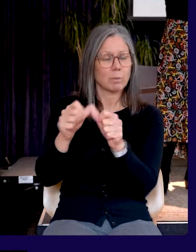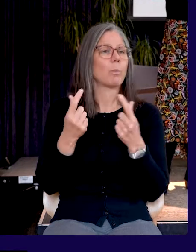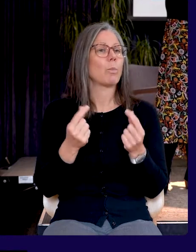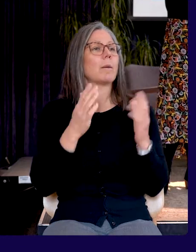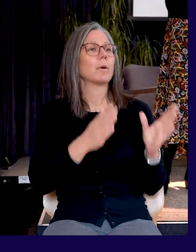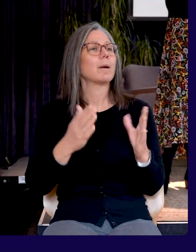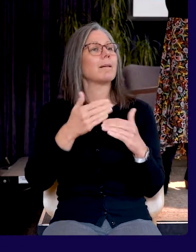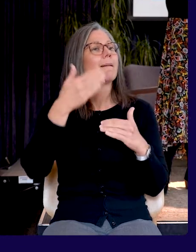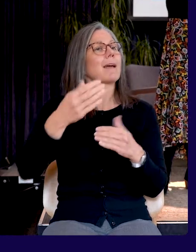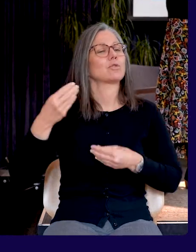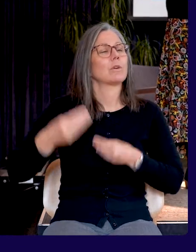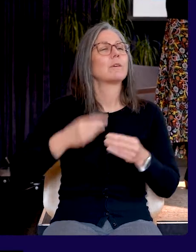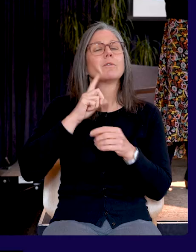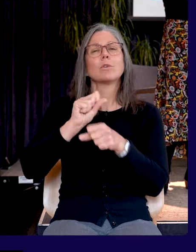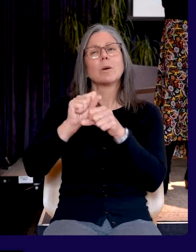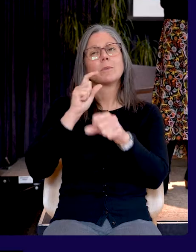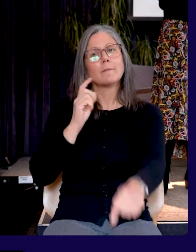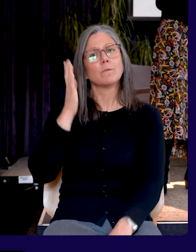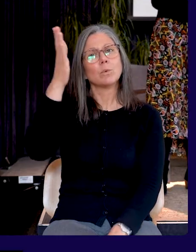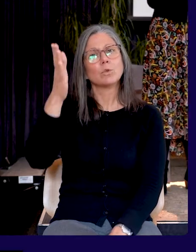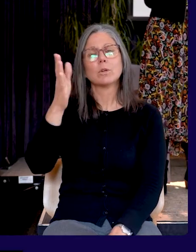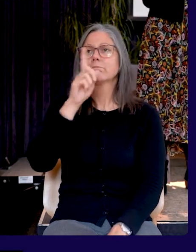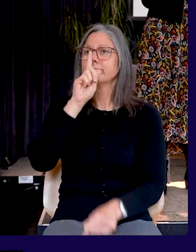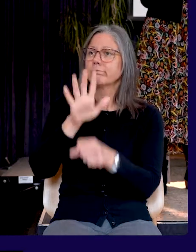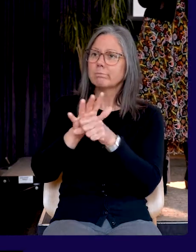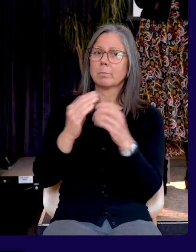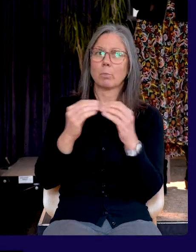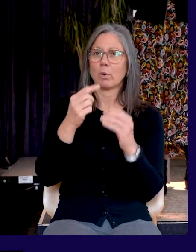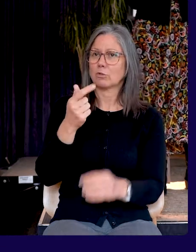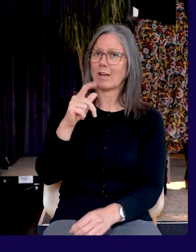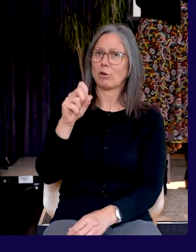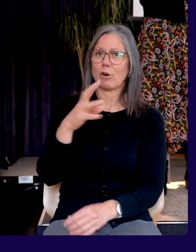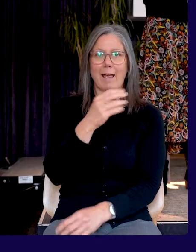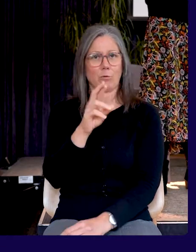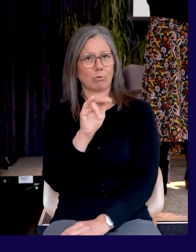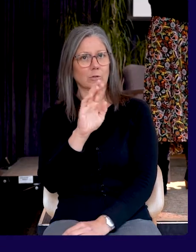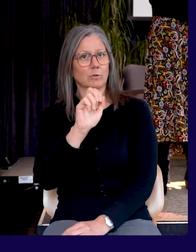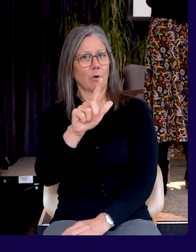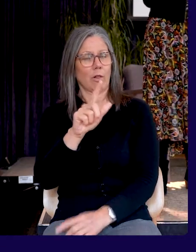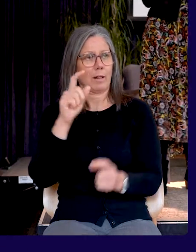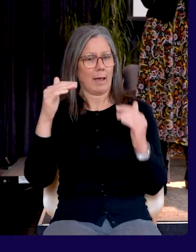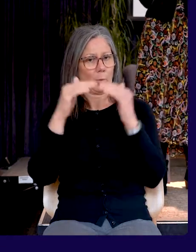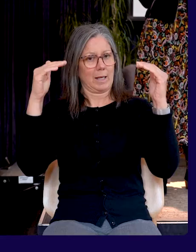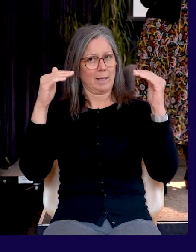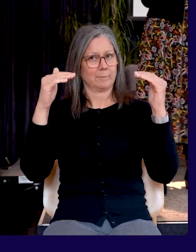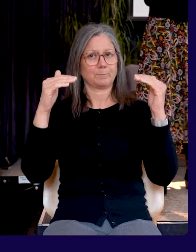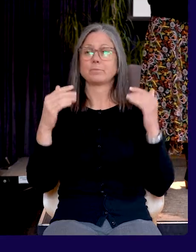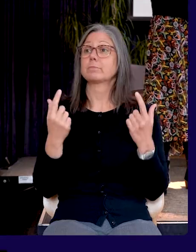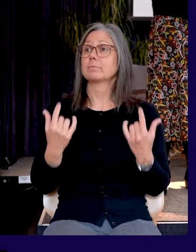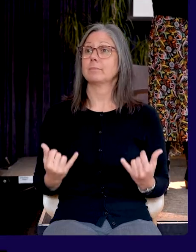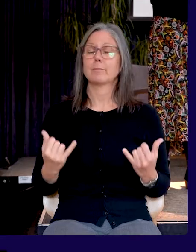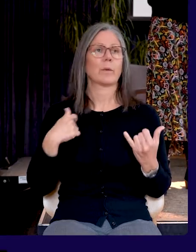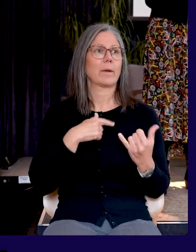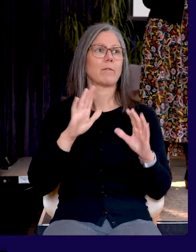next generation for the jobs of the future and to ensure greater gender and racial equity in the American workforce? So we're going to be joined today